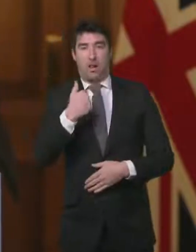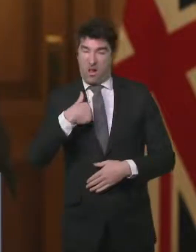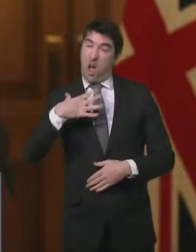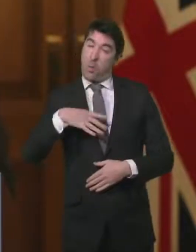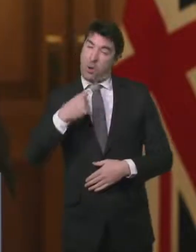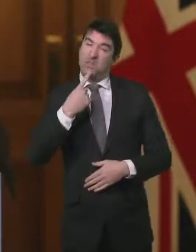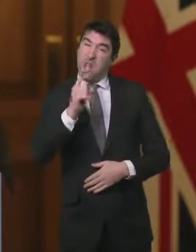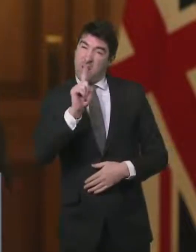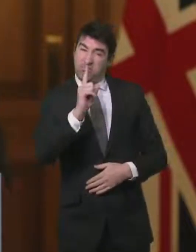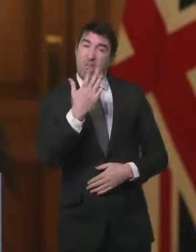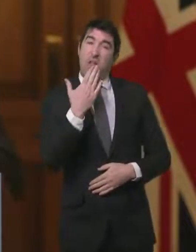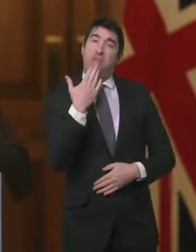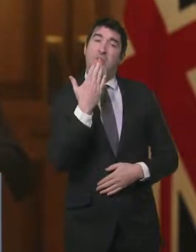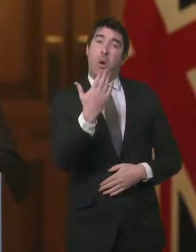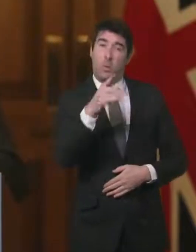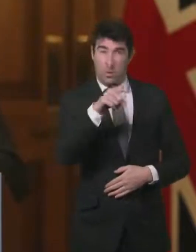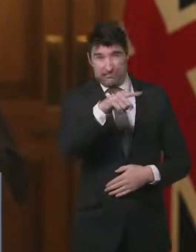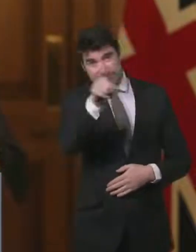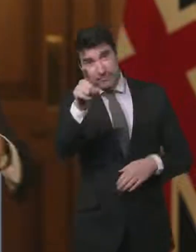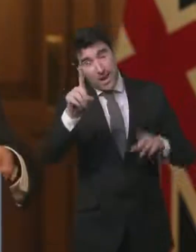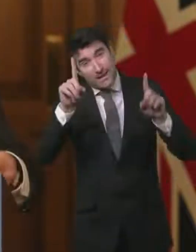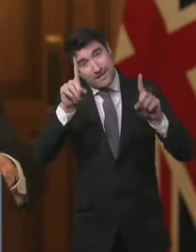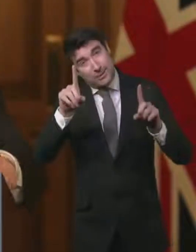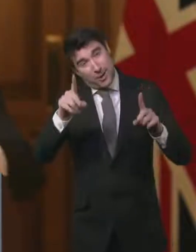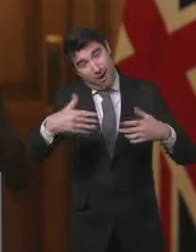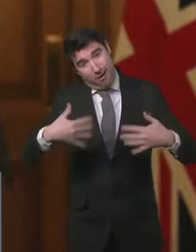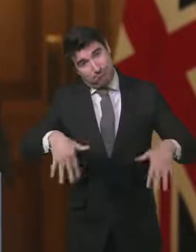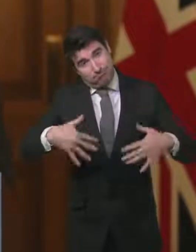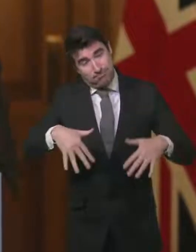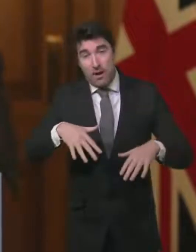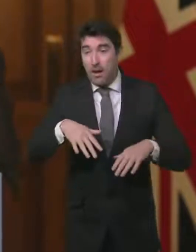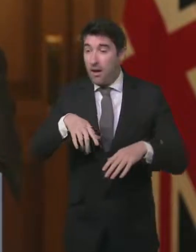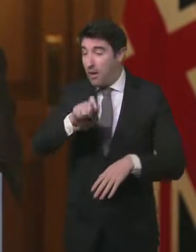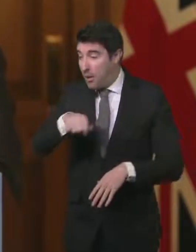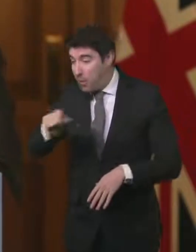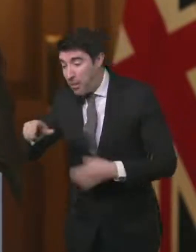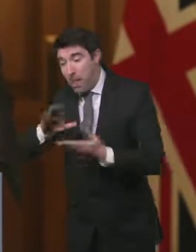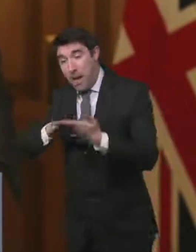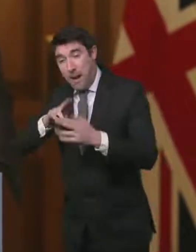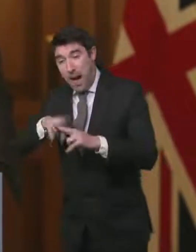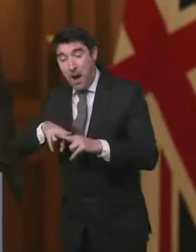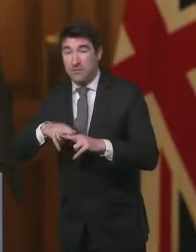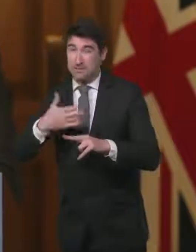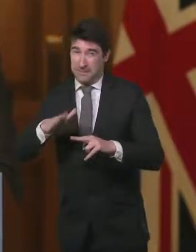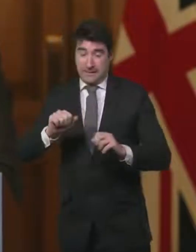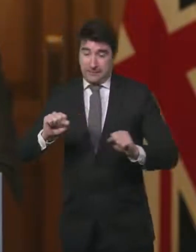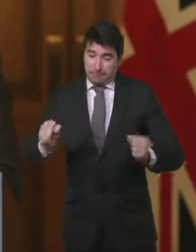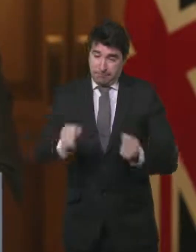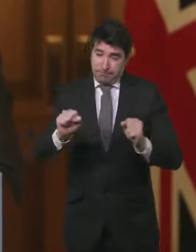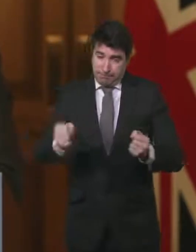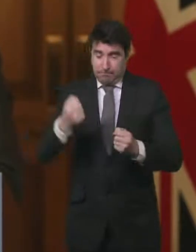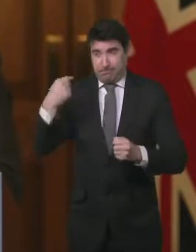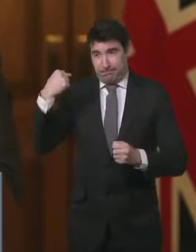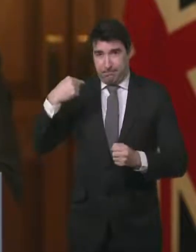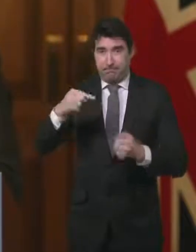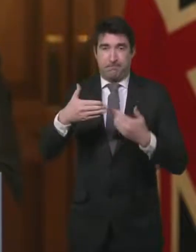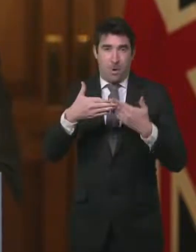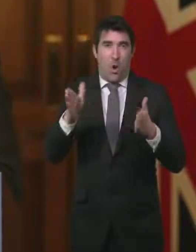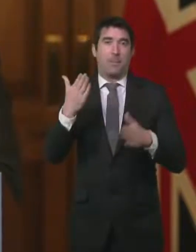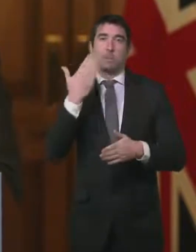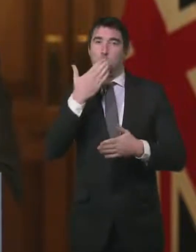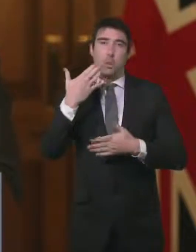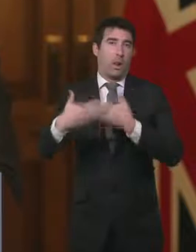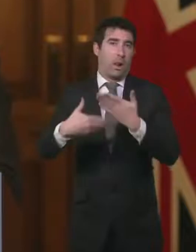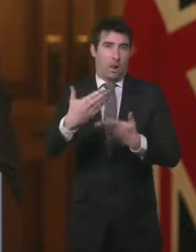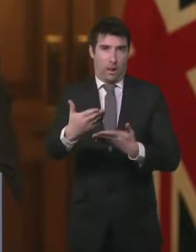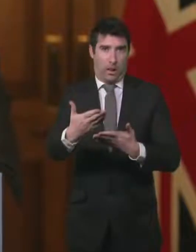to keep schools safe and keep them open. We're also asking universities to reduce the number of students